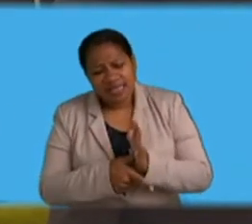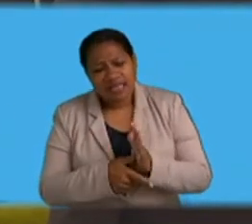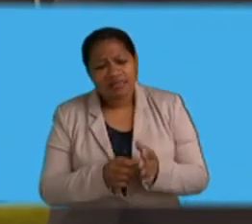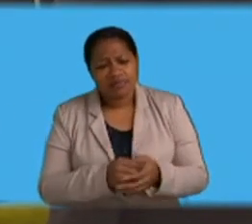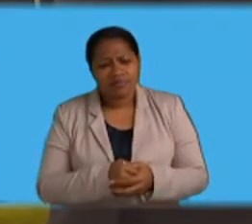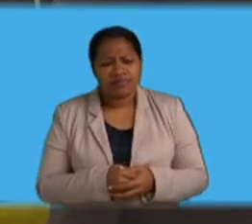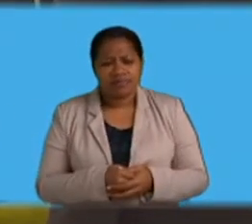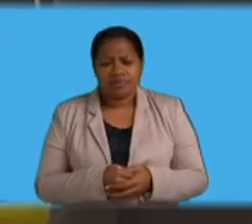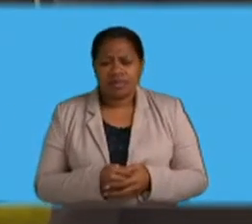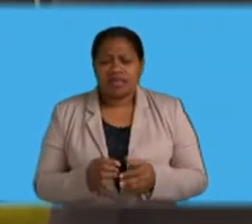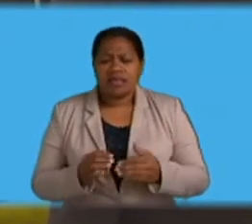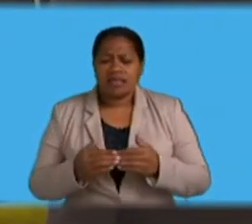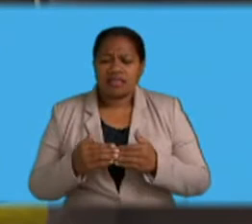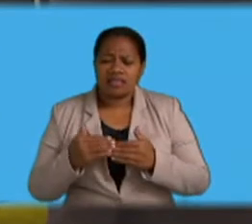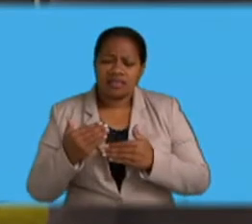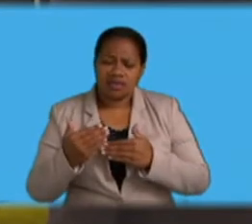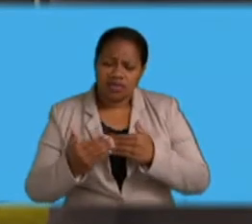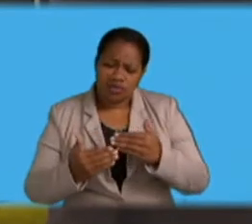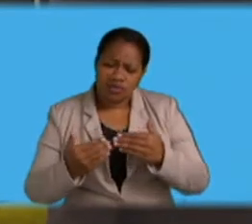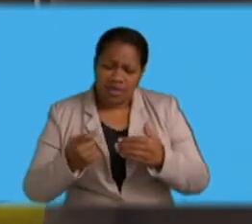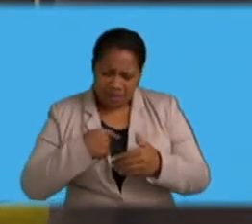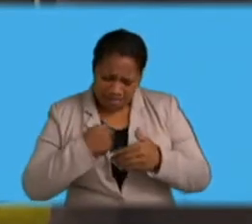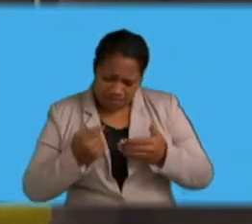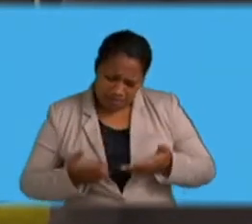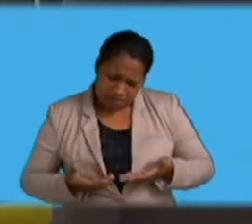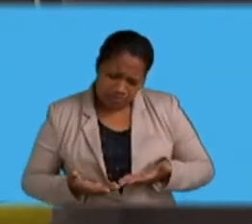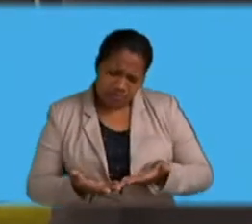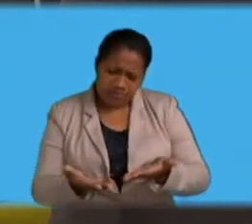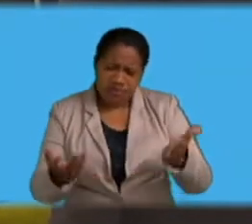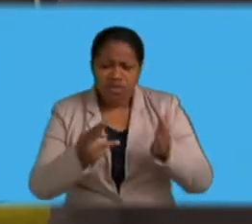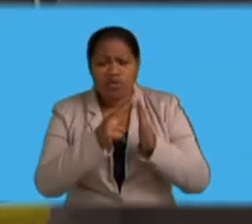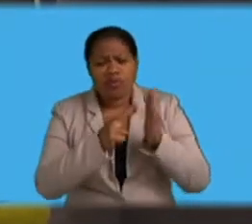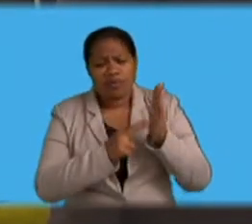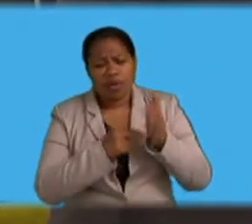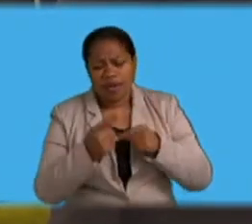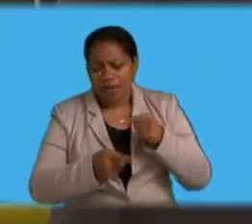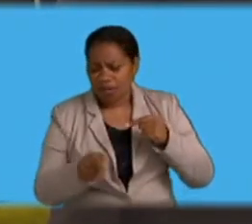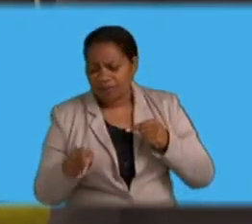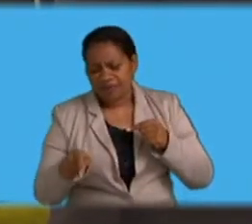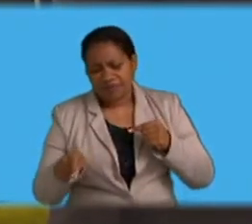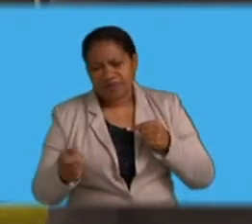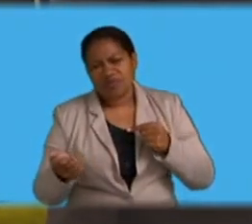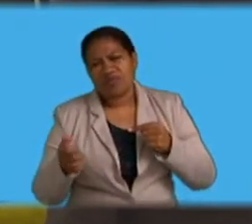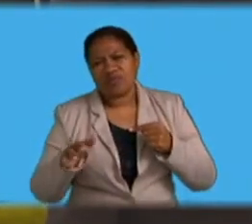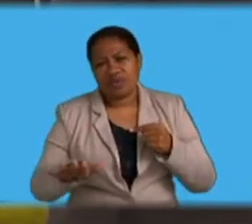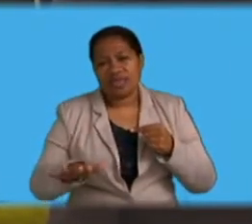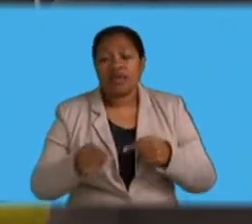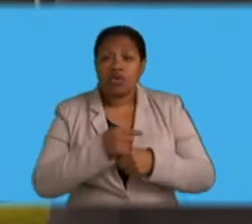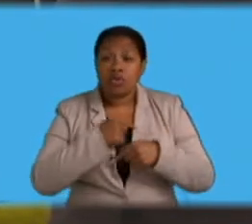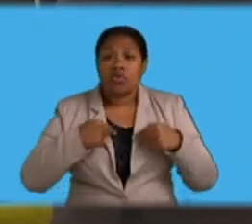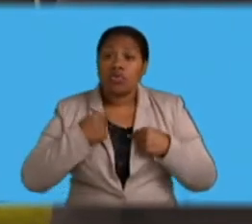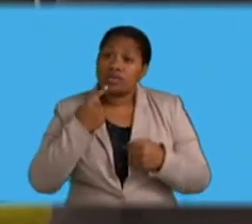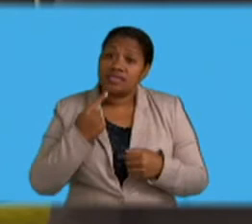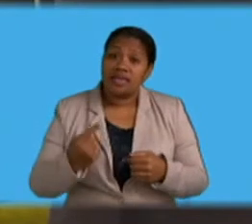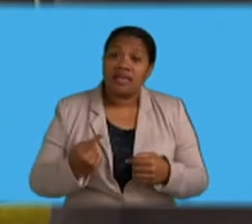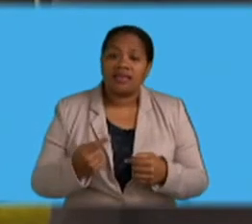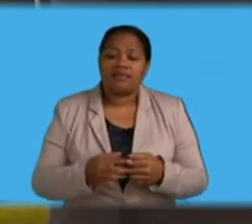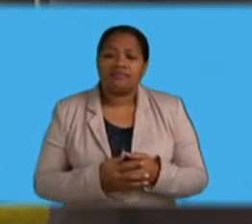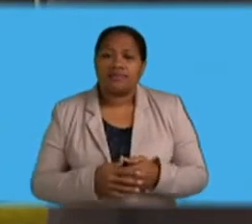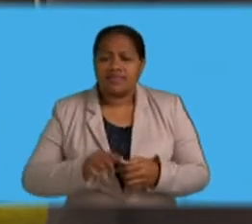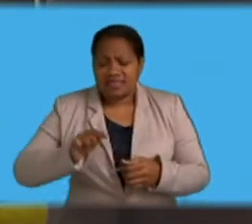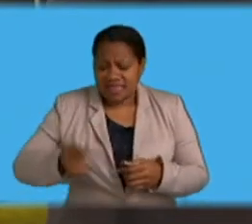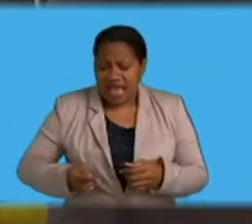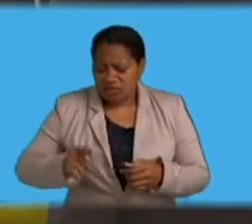out. I've given a report on this previously. We have said that literally thousands of civil